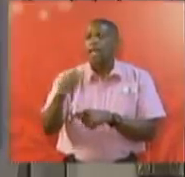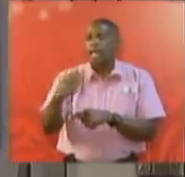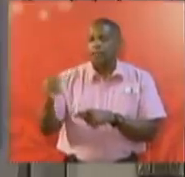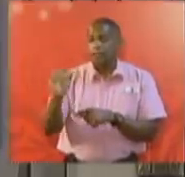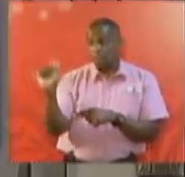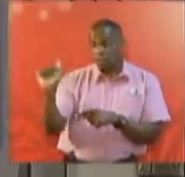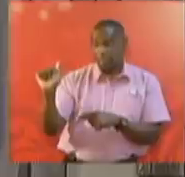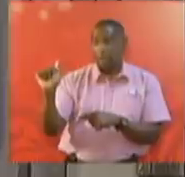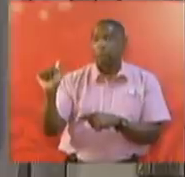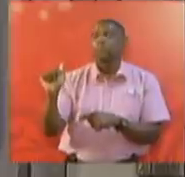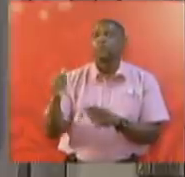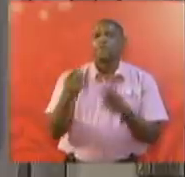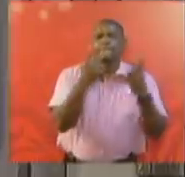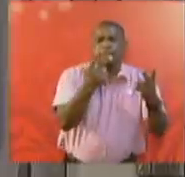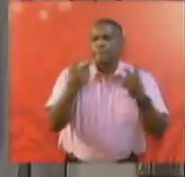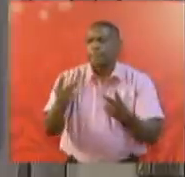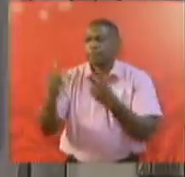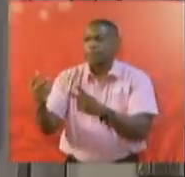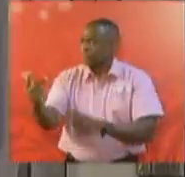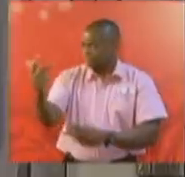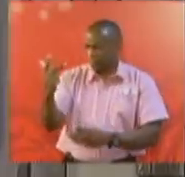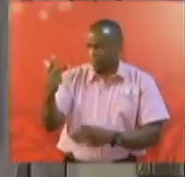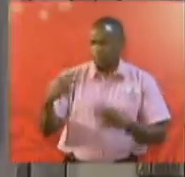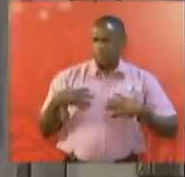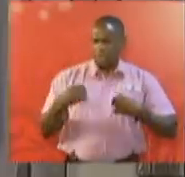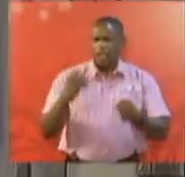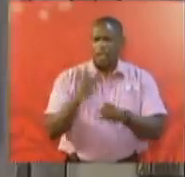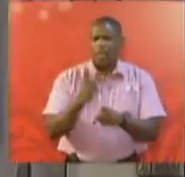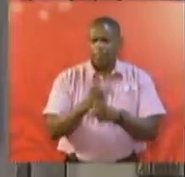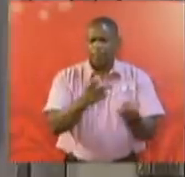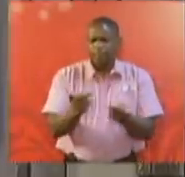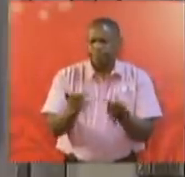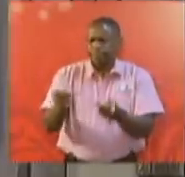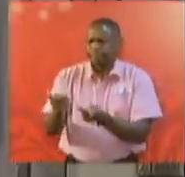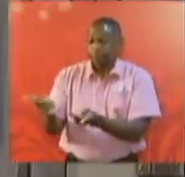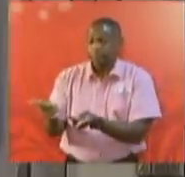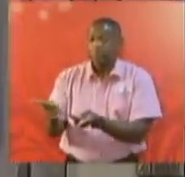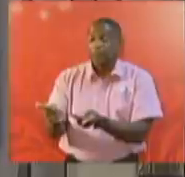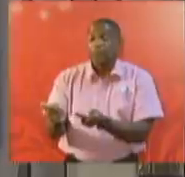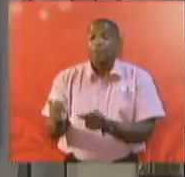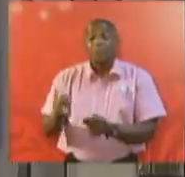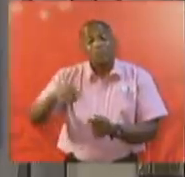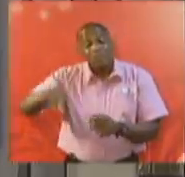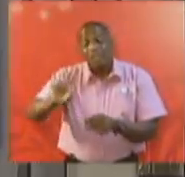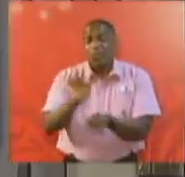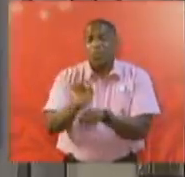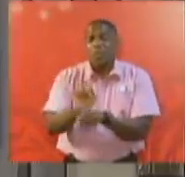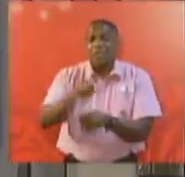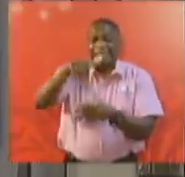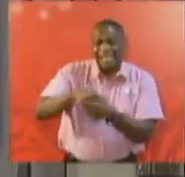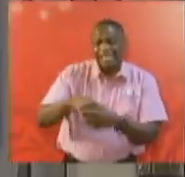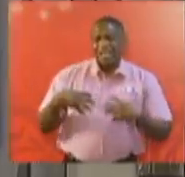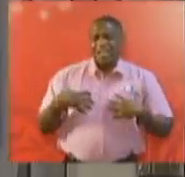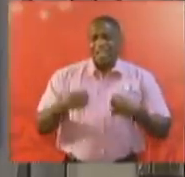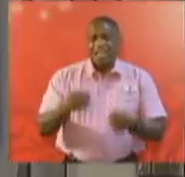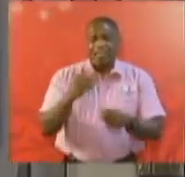again, healthcare workers are the backbone of this response. But we don't want to overburden them. And as the goodly